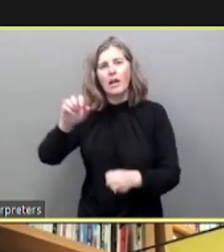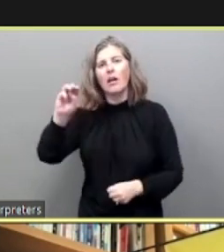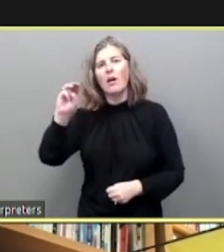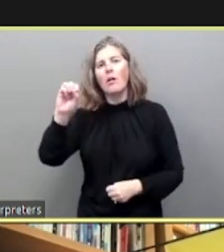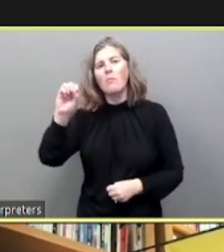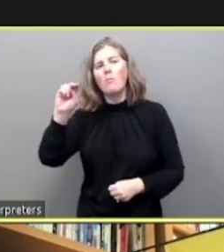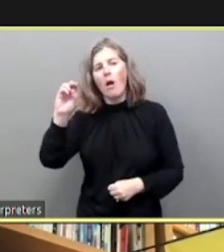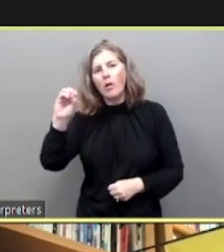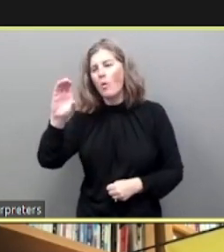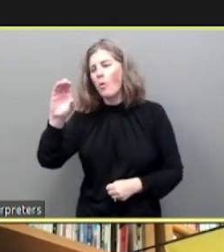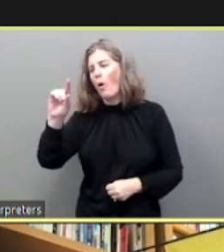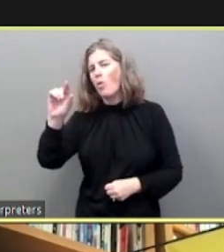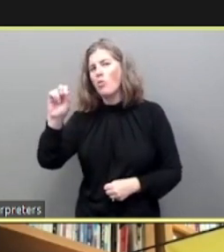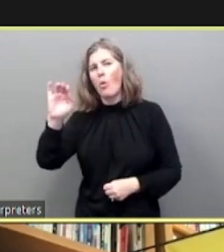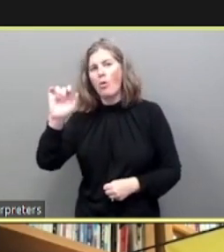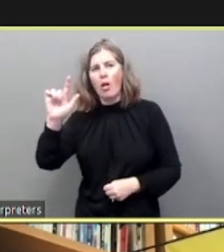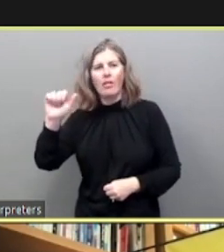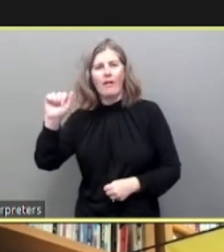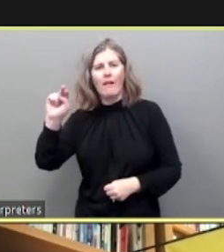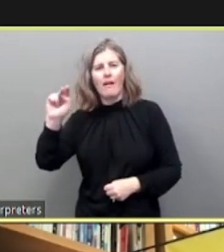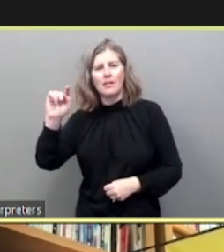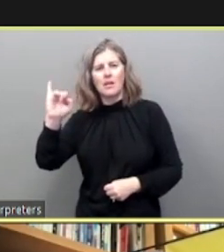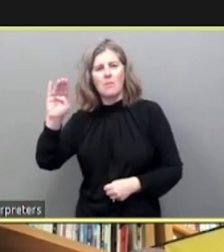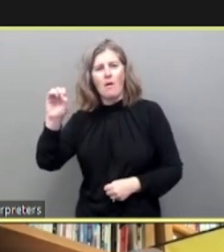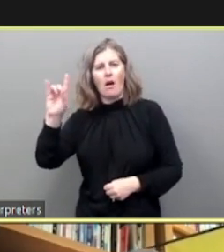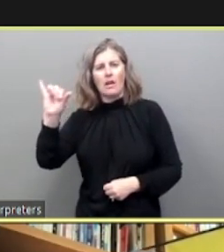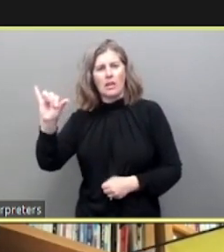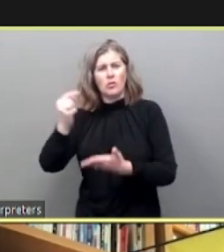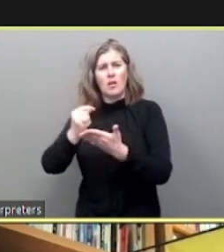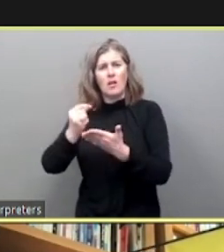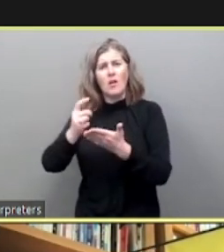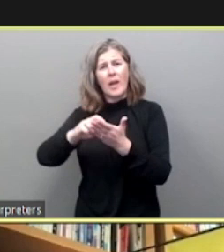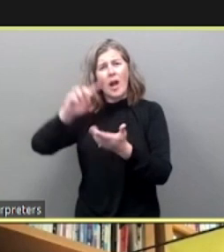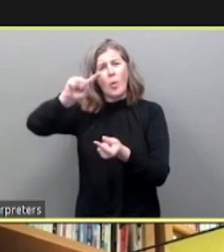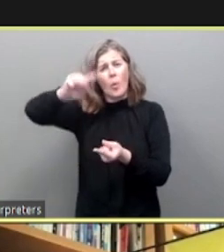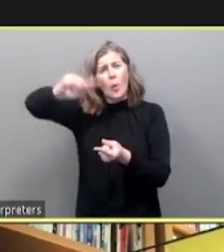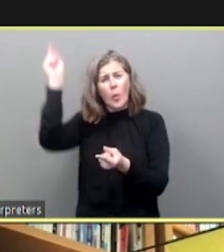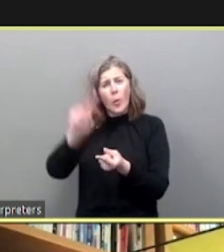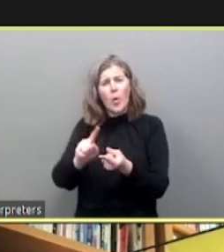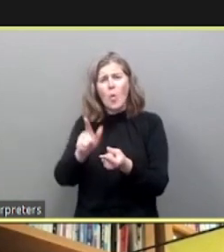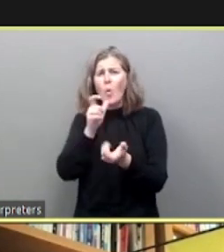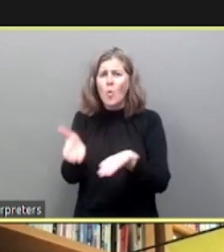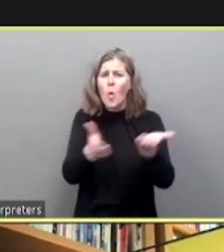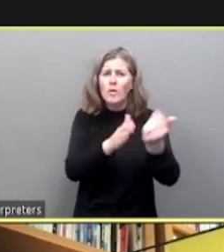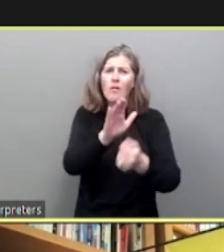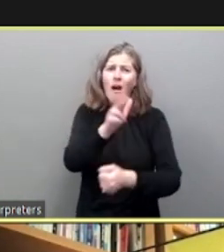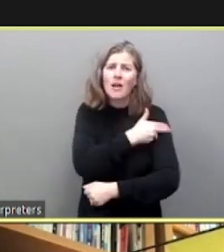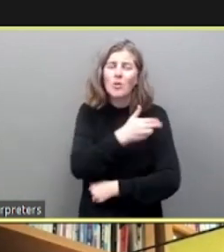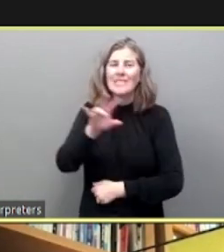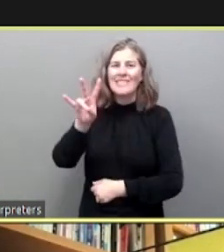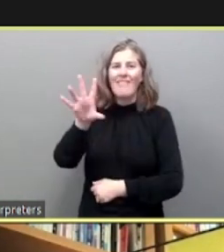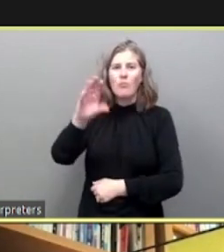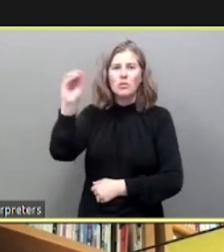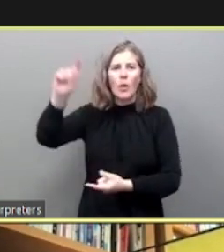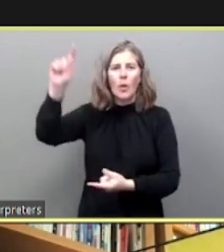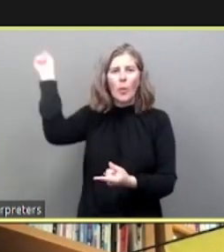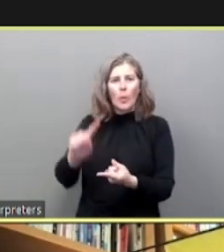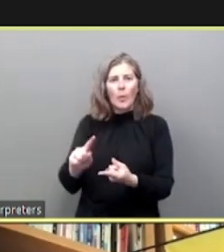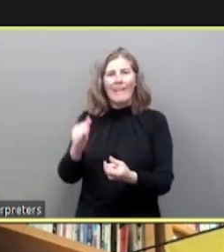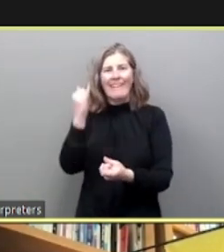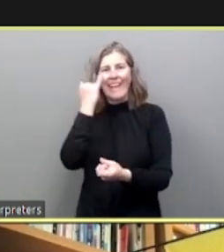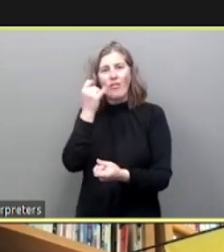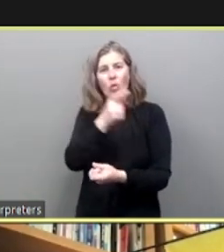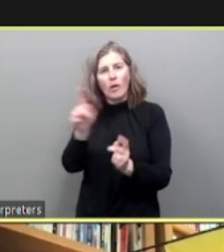antibody treatment. We could reduce COVID admissions by 75% if high-risk individuals were